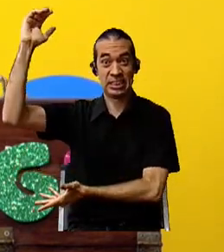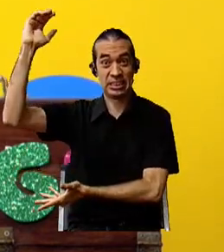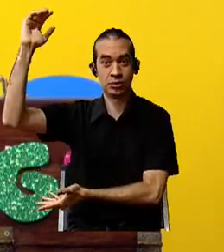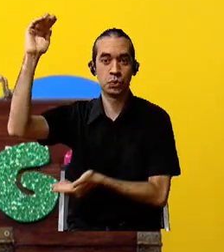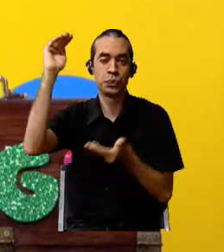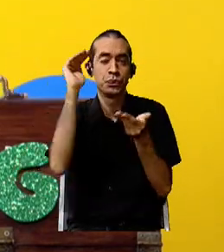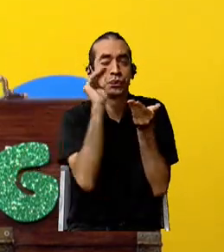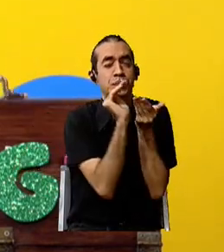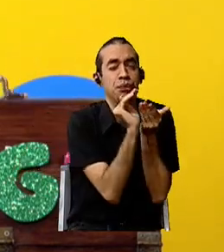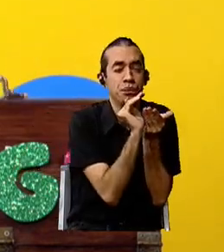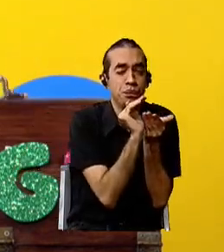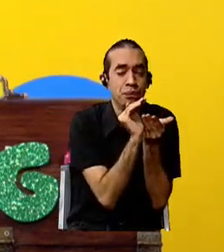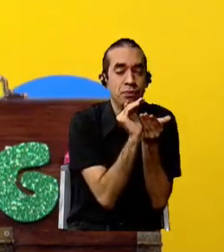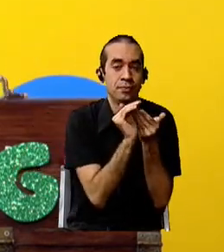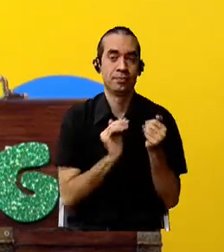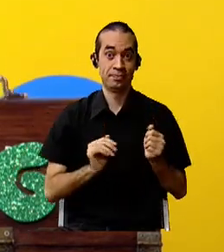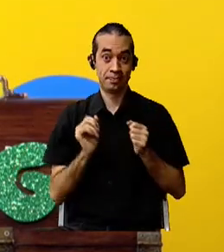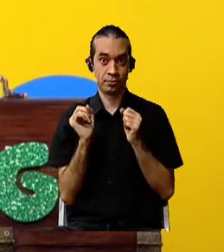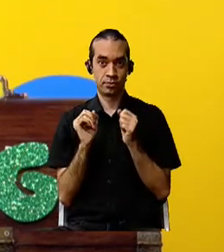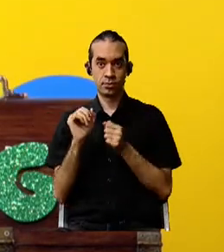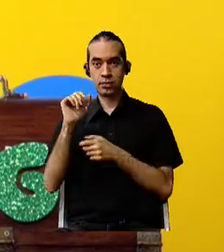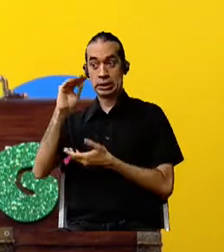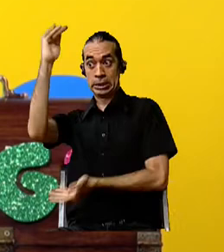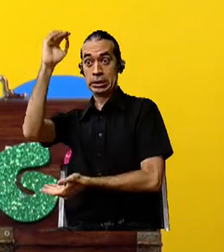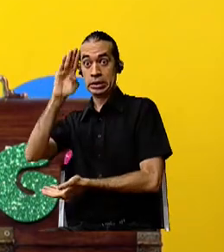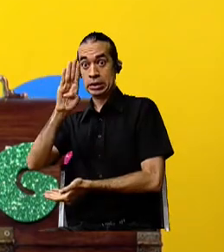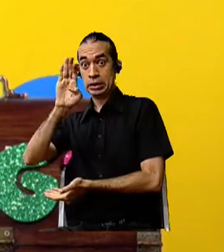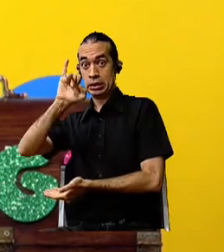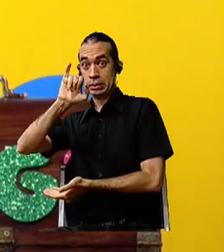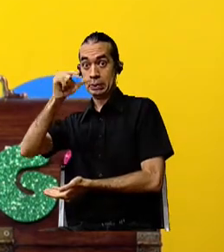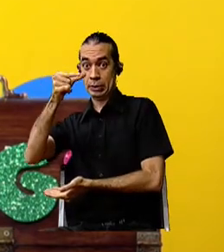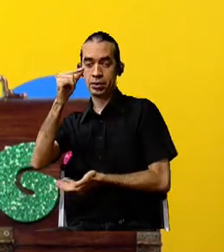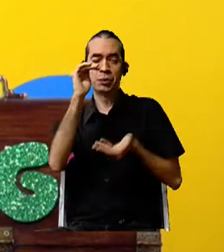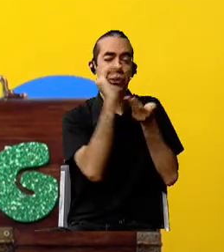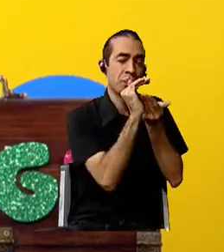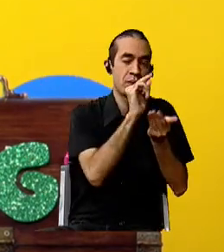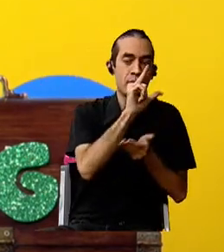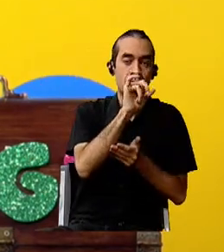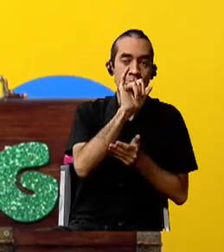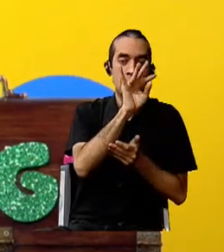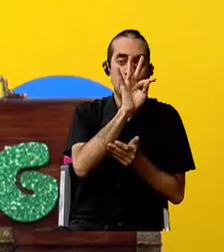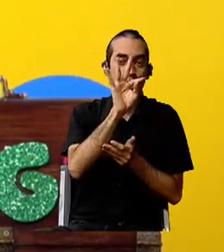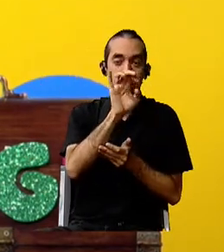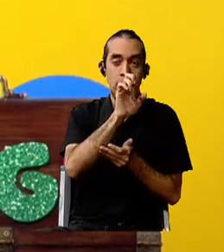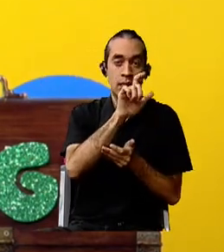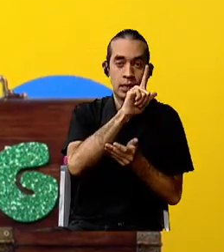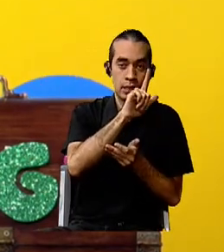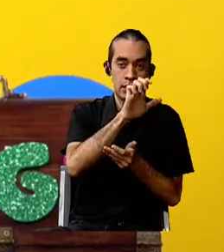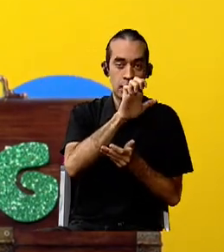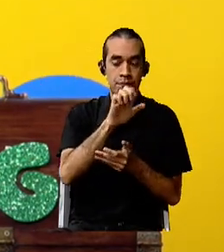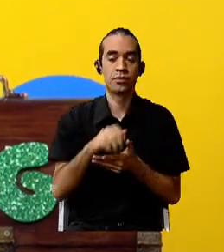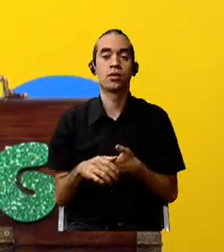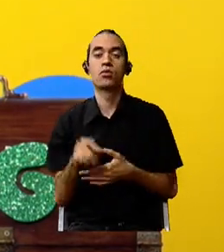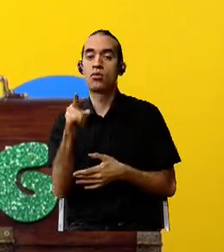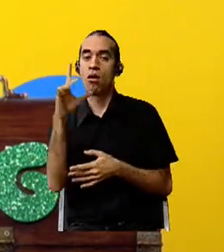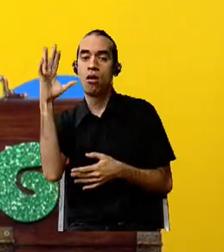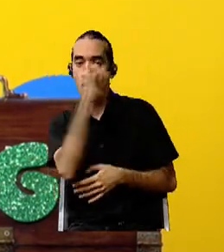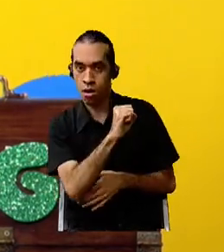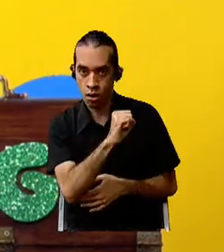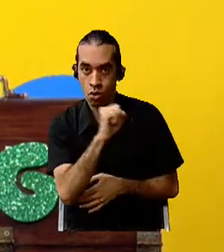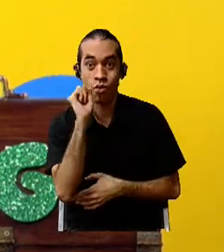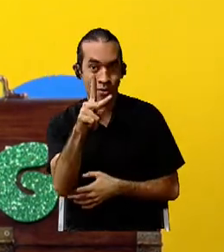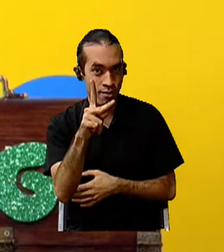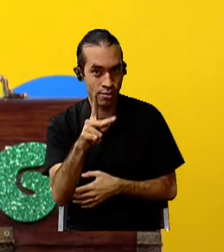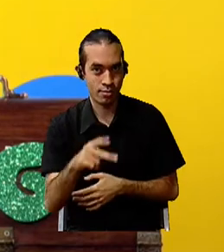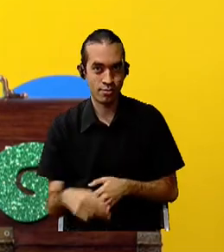have a little animal. So, Chuli, I'm going to describe this animal and you have to guess the